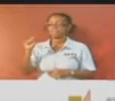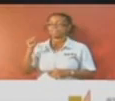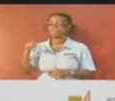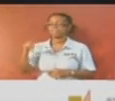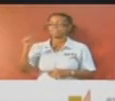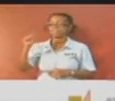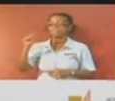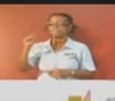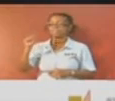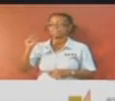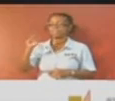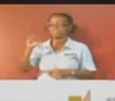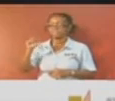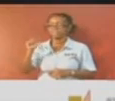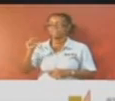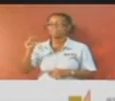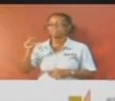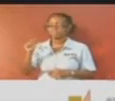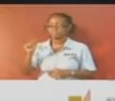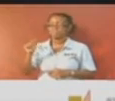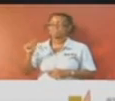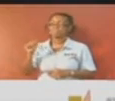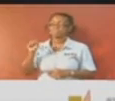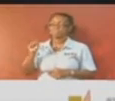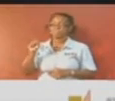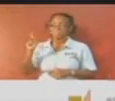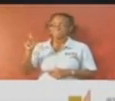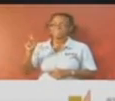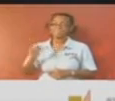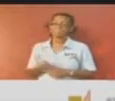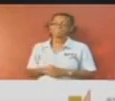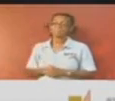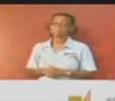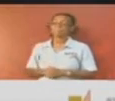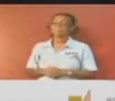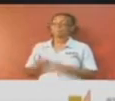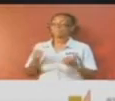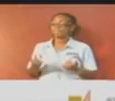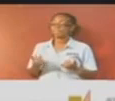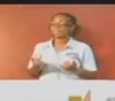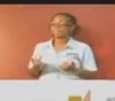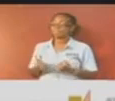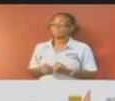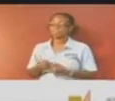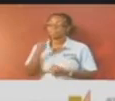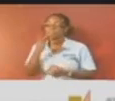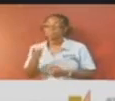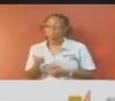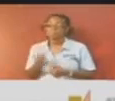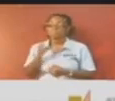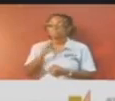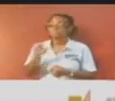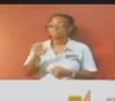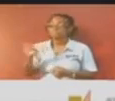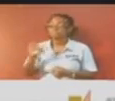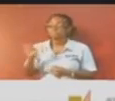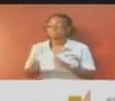we continued to see even more spillover and spread into the eastern part of the country, the Sangre Grande,